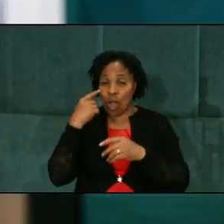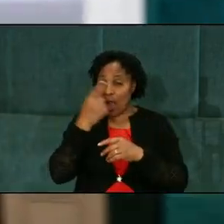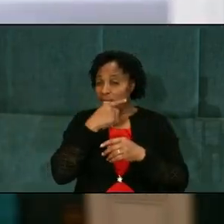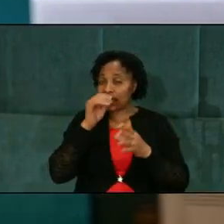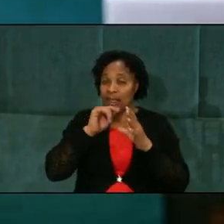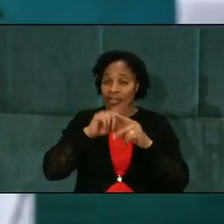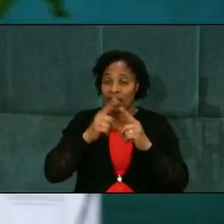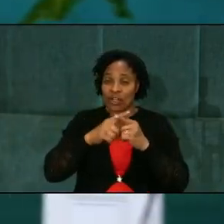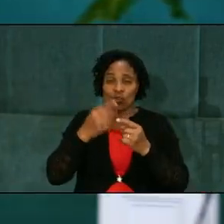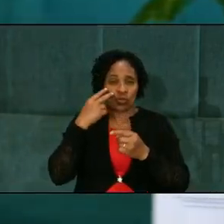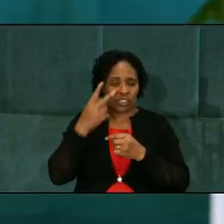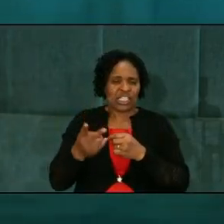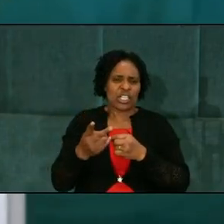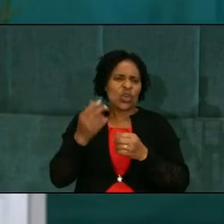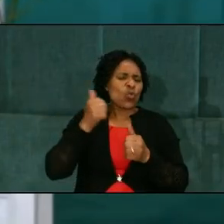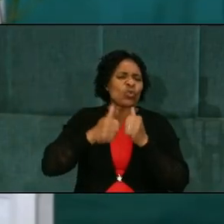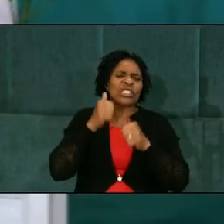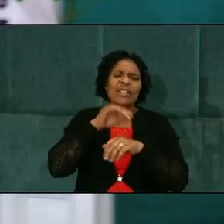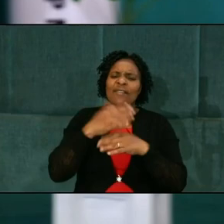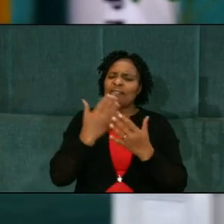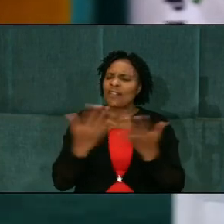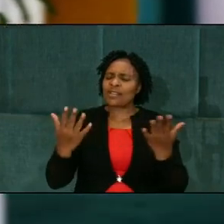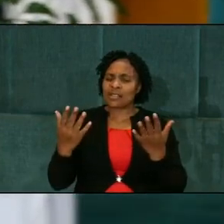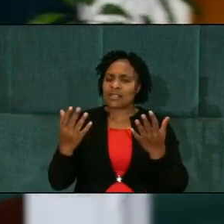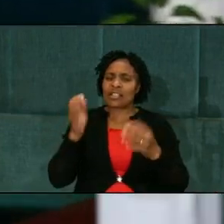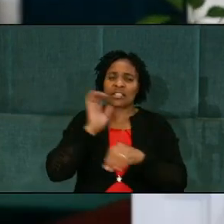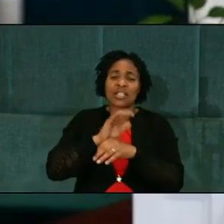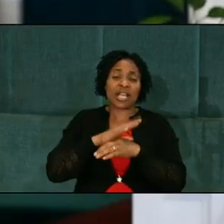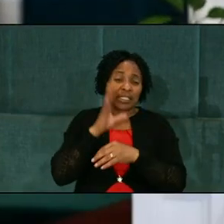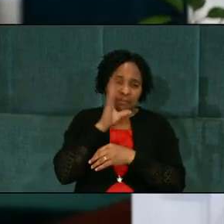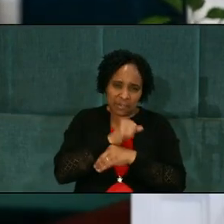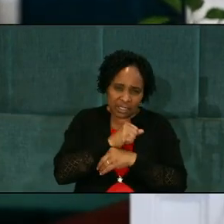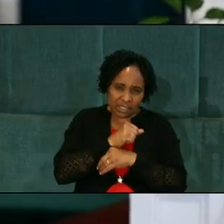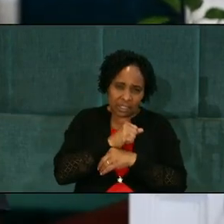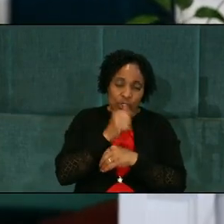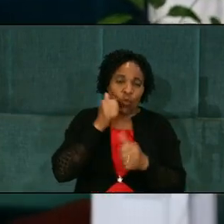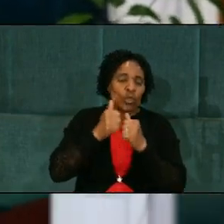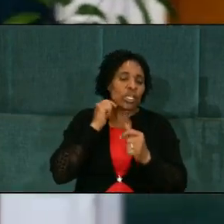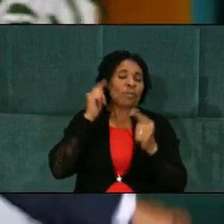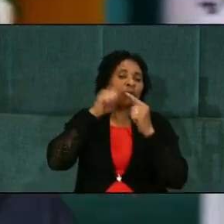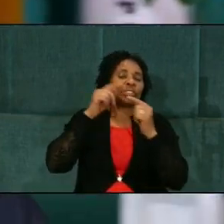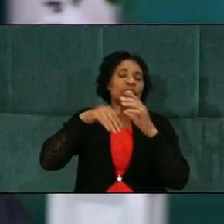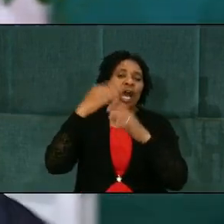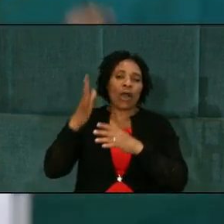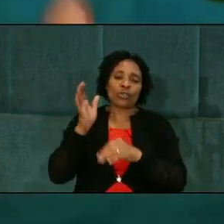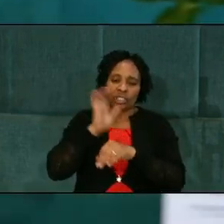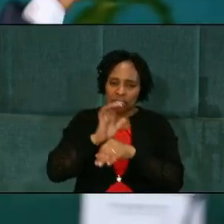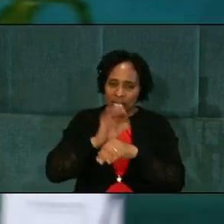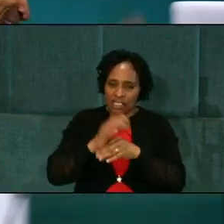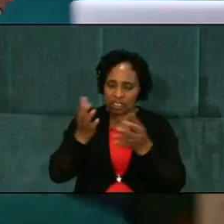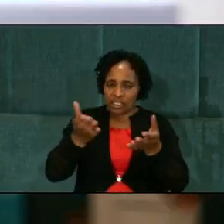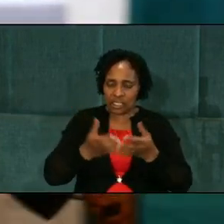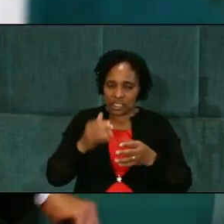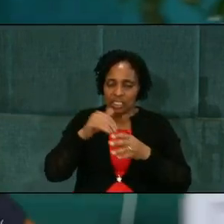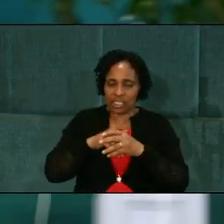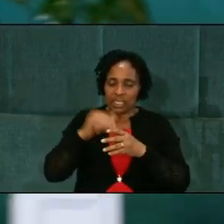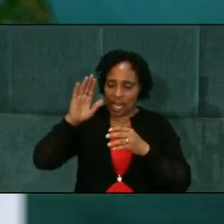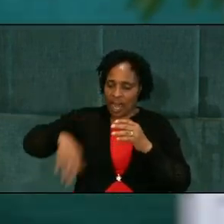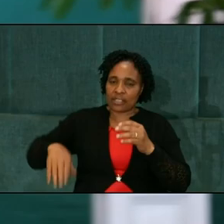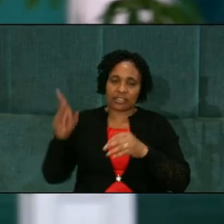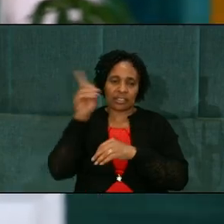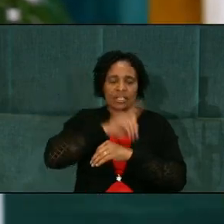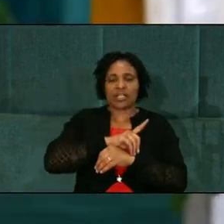And what is this salve that the church lacks, that God points out the church need in the very last